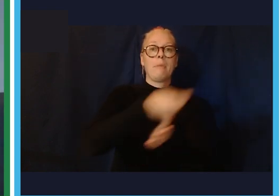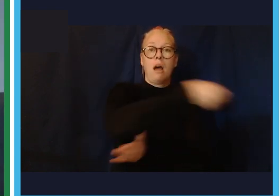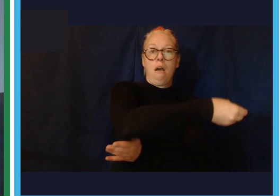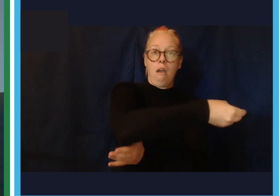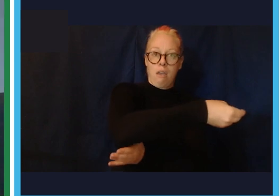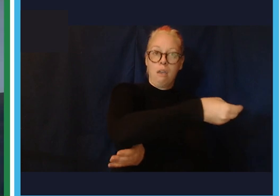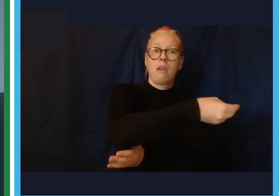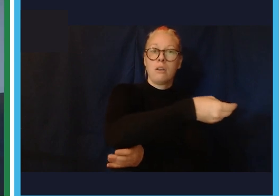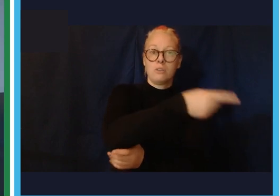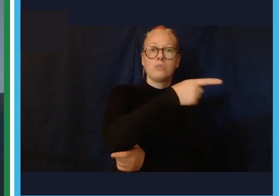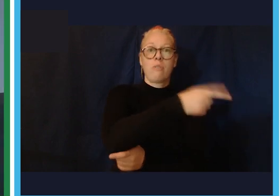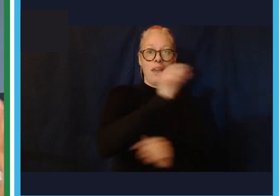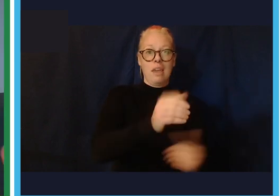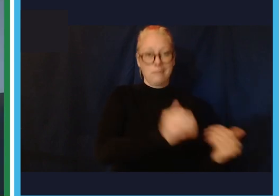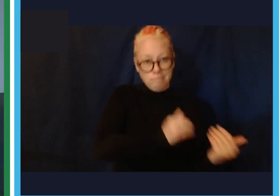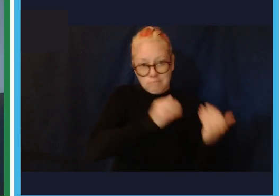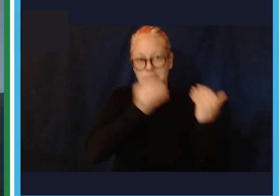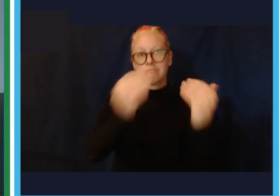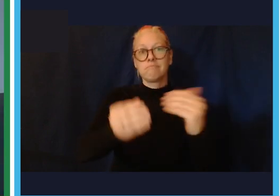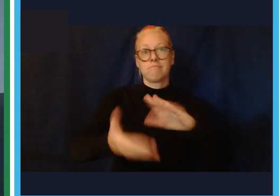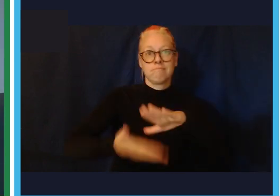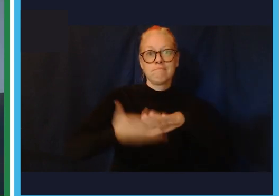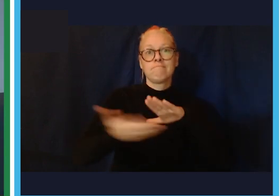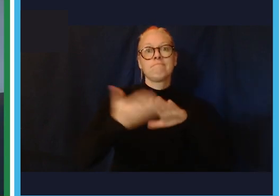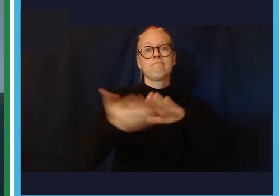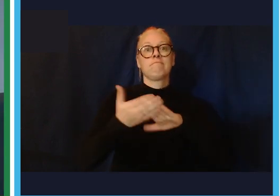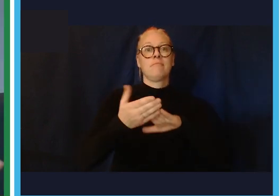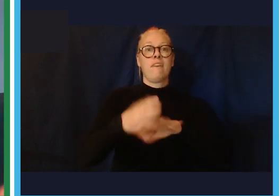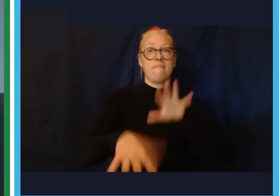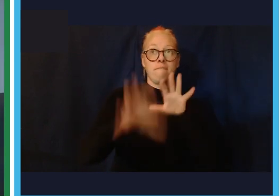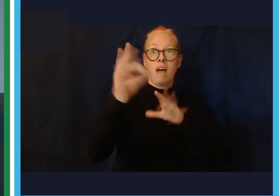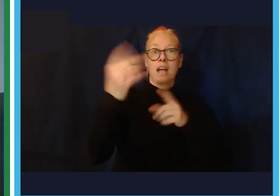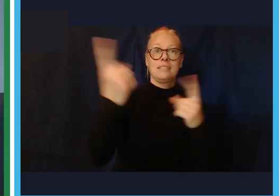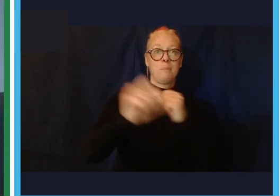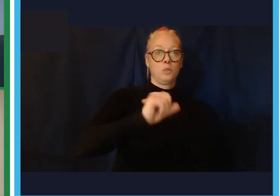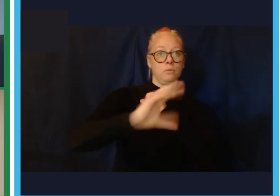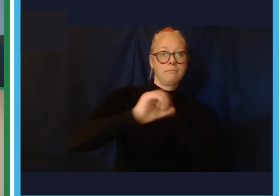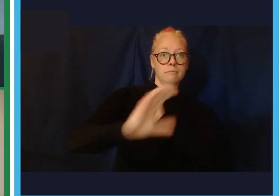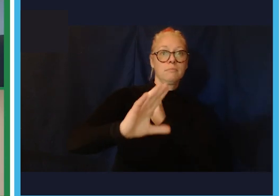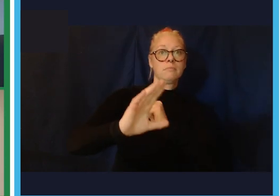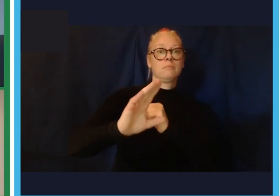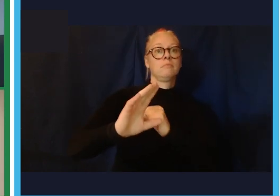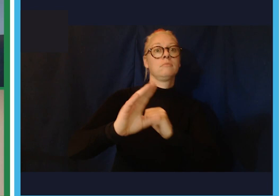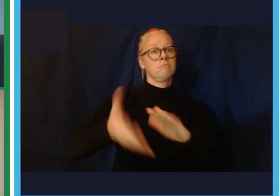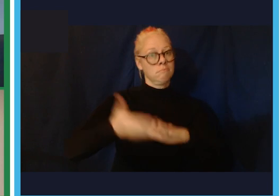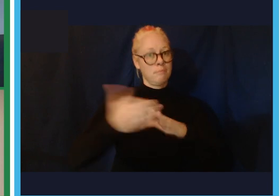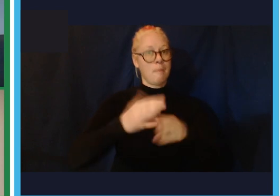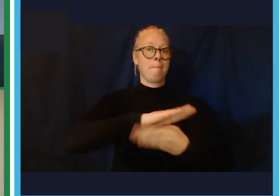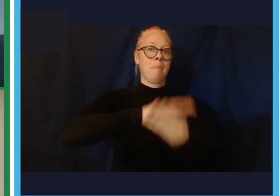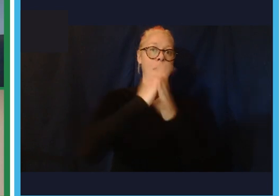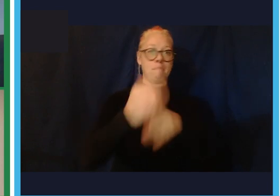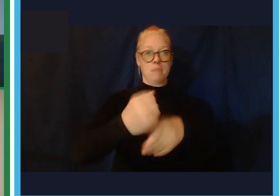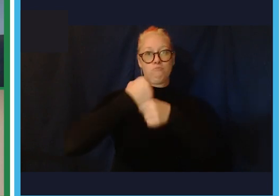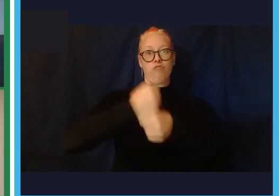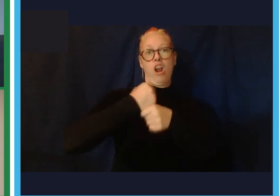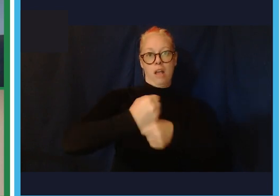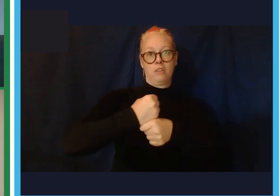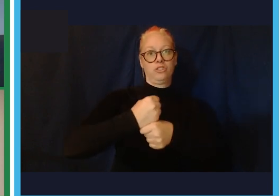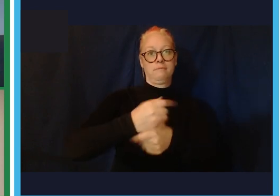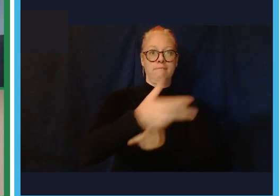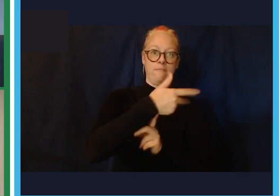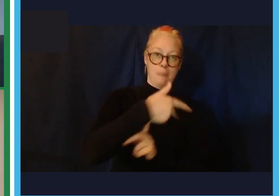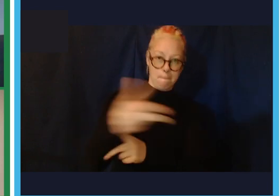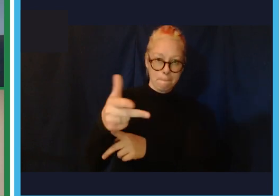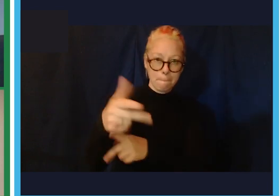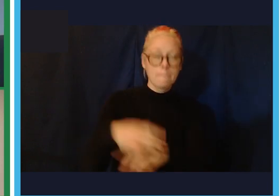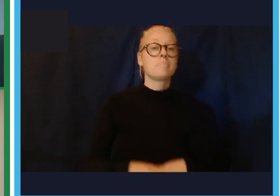for that, Graham has done both drama and comedy, and Ty has a very personal